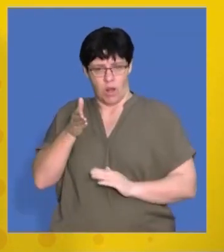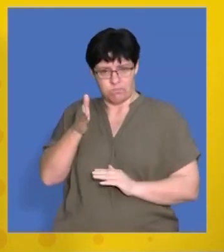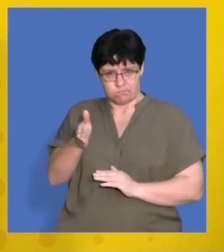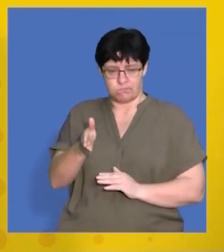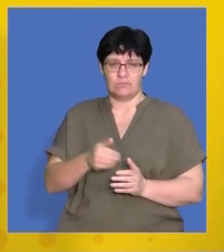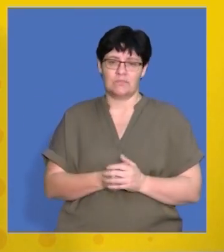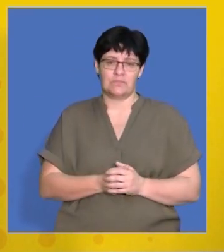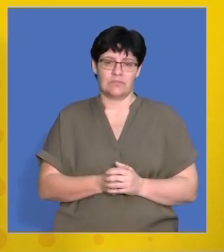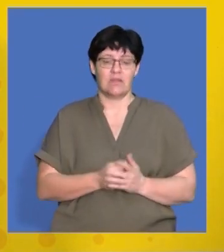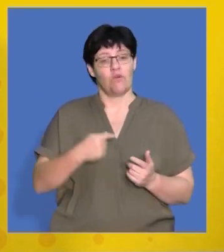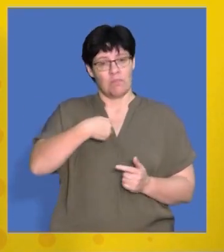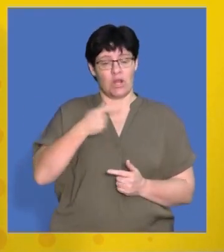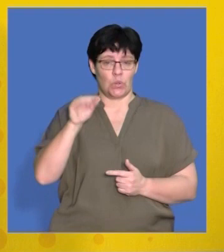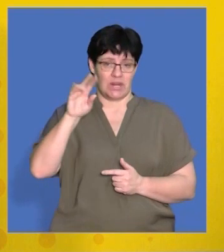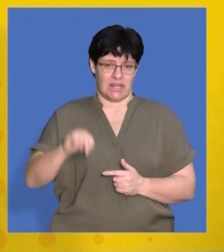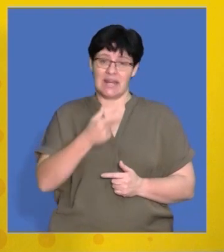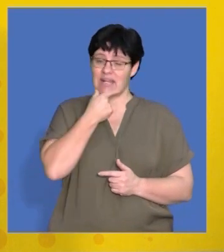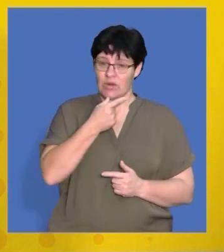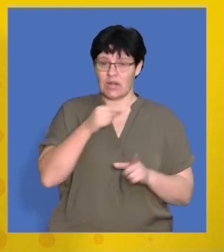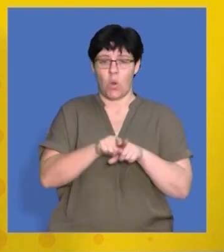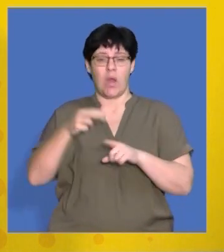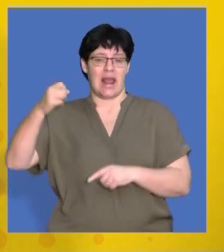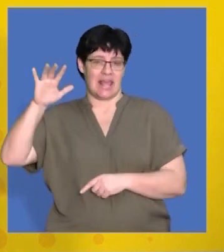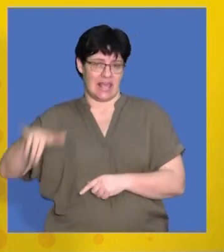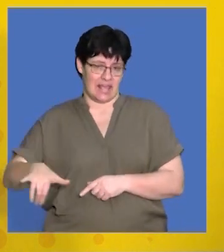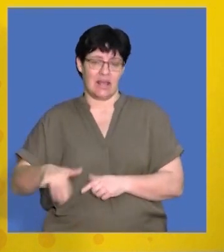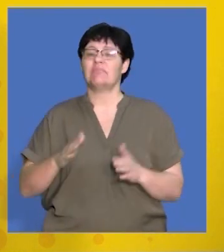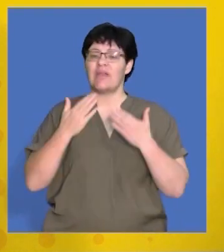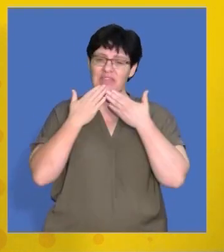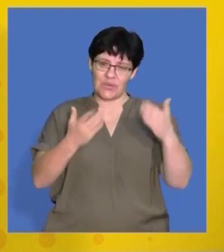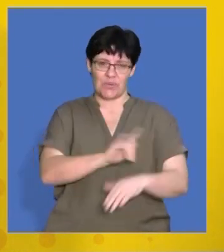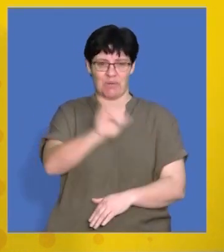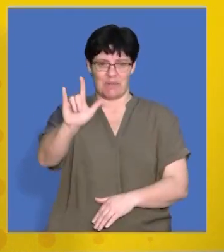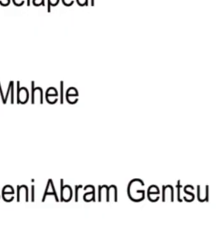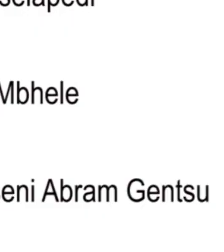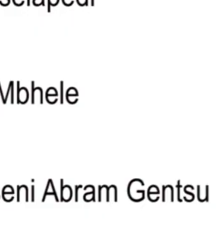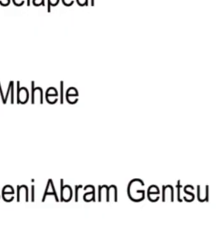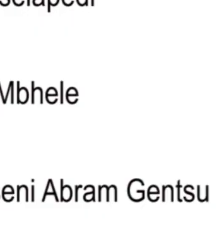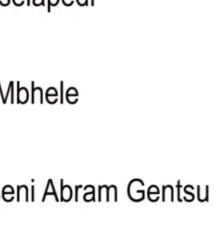as well. From me, Luni, Nicolene, and Haley, thank you and goodbye.